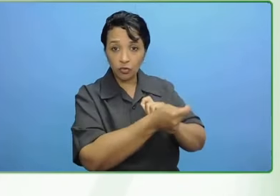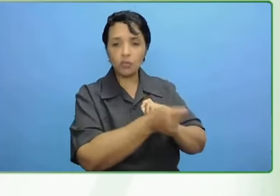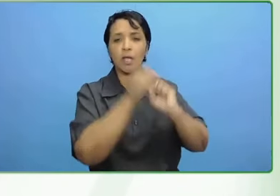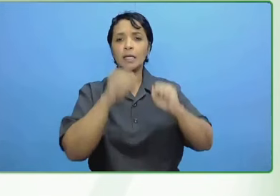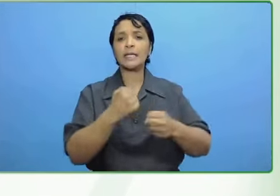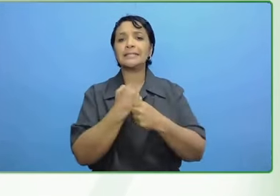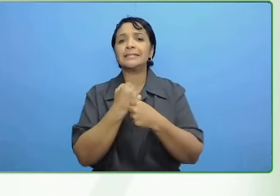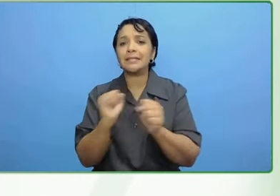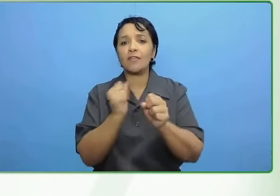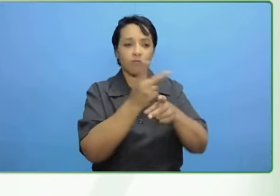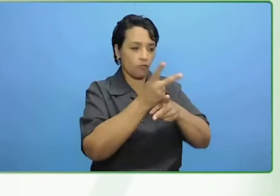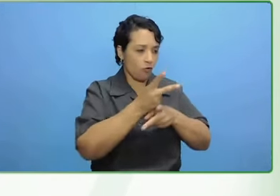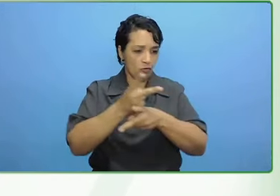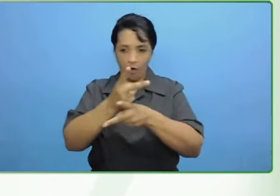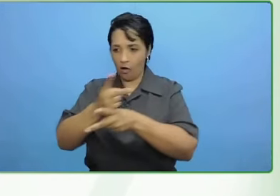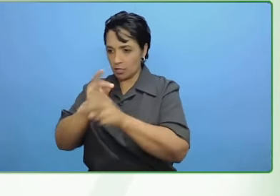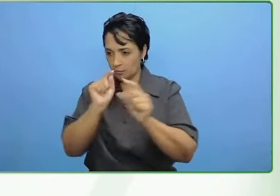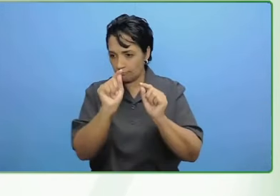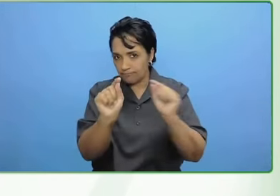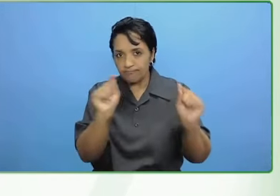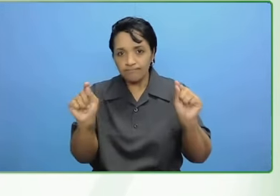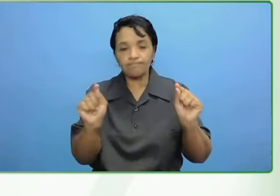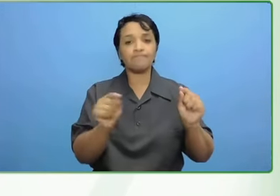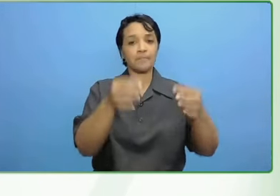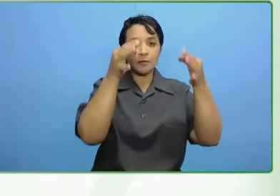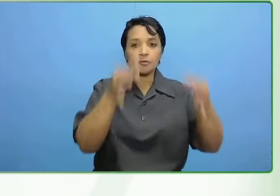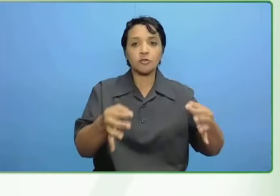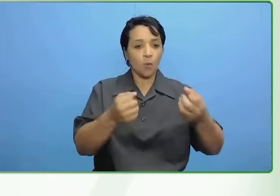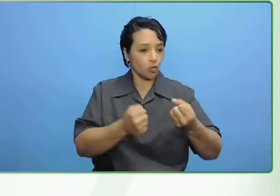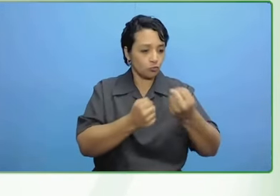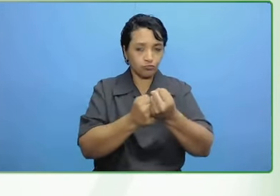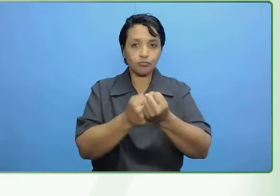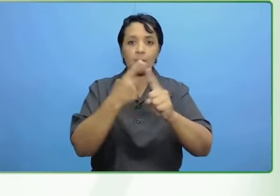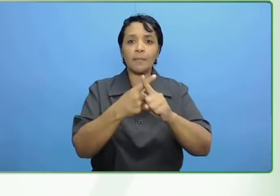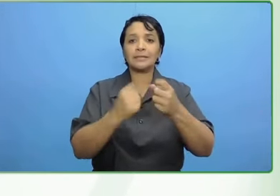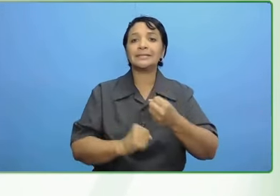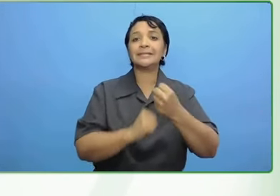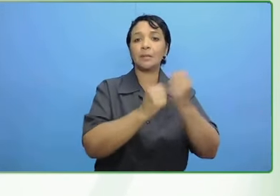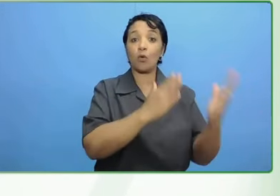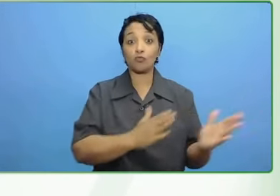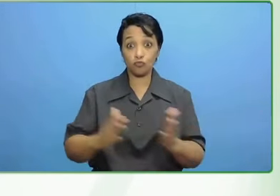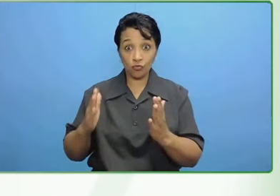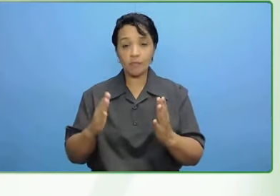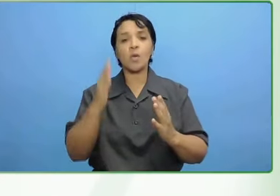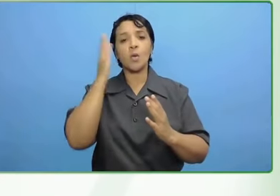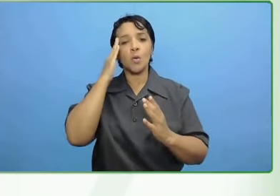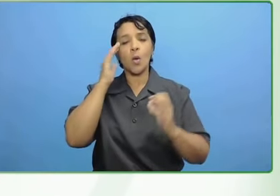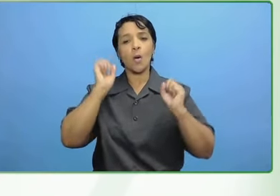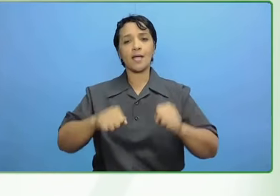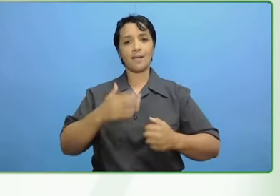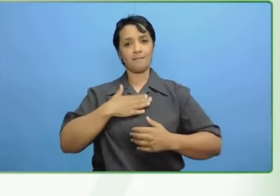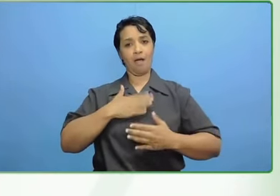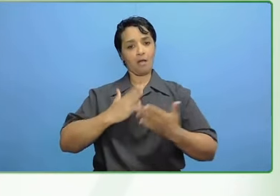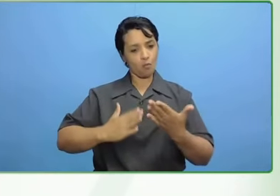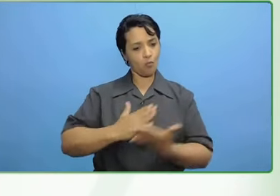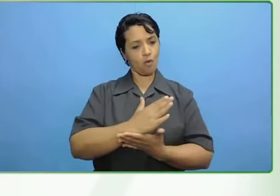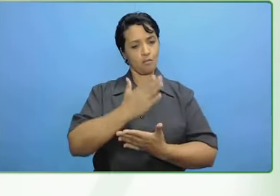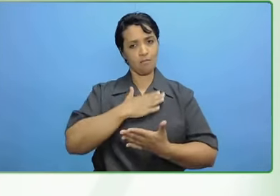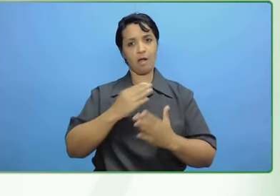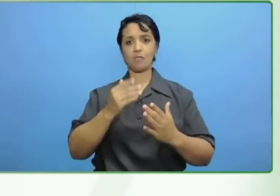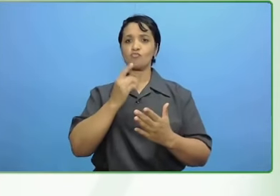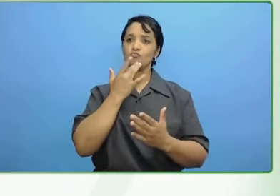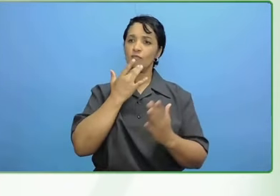making decisions, support arrangements, and further enshrines the concept of will and preference within the Act. A